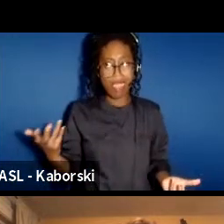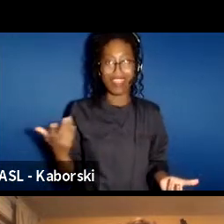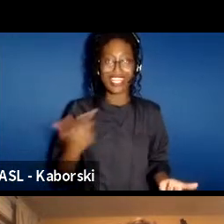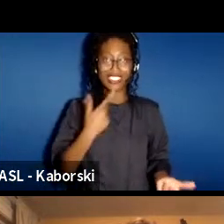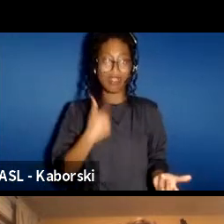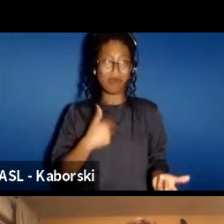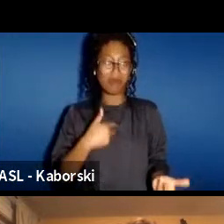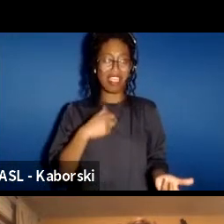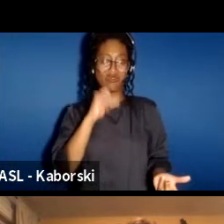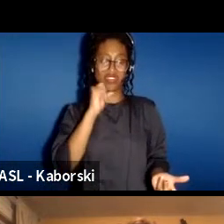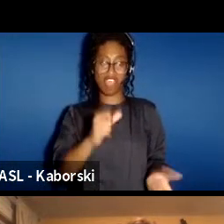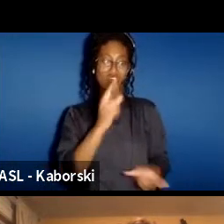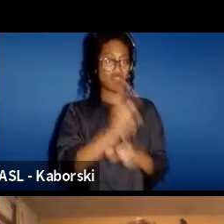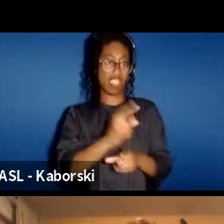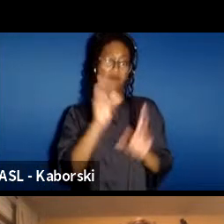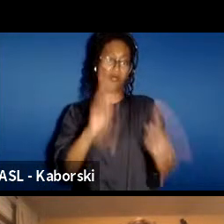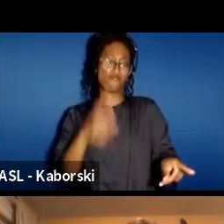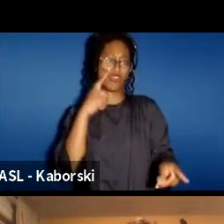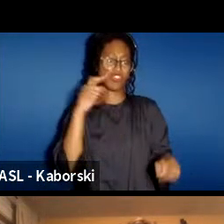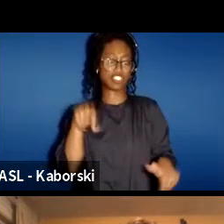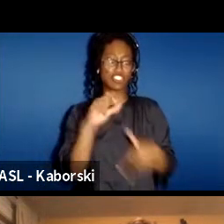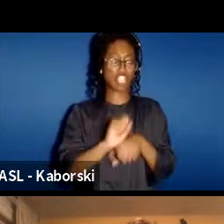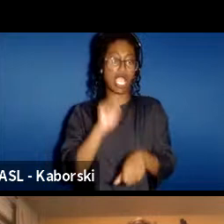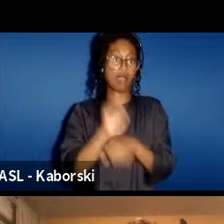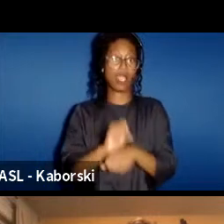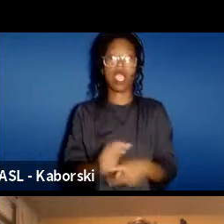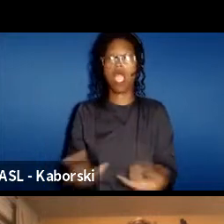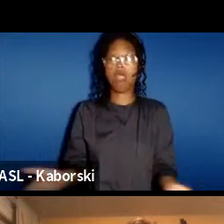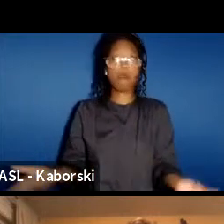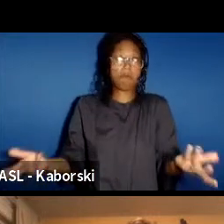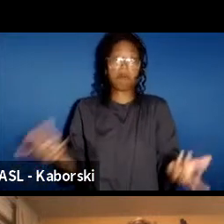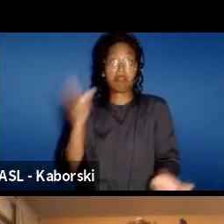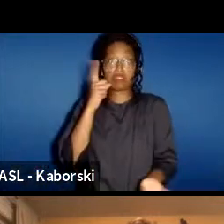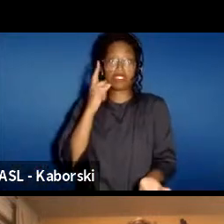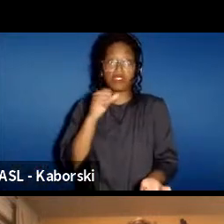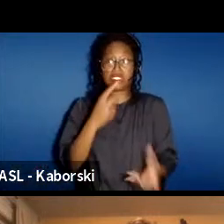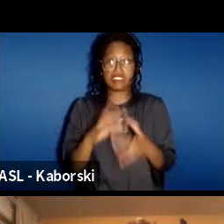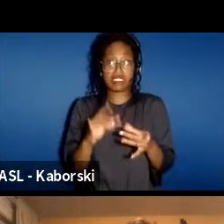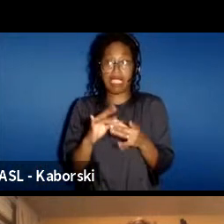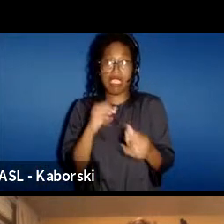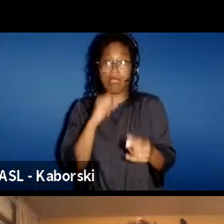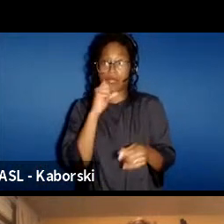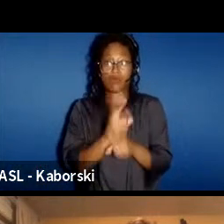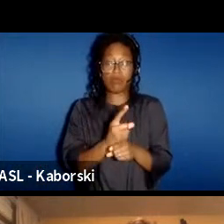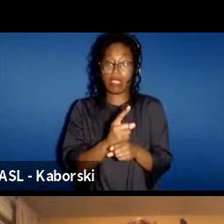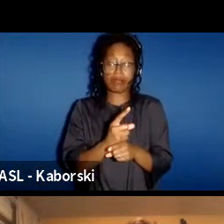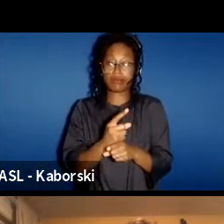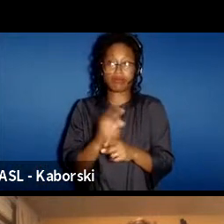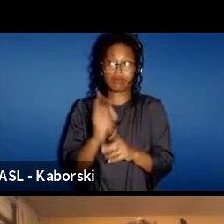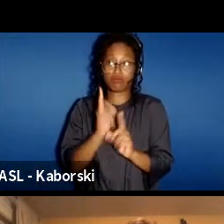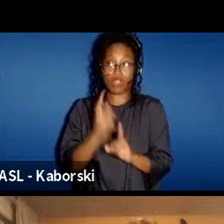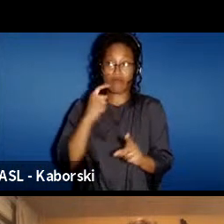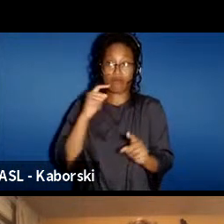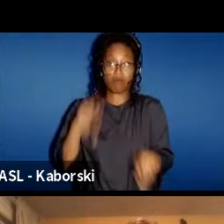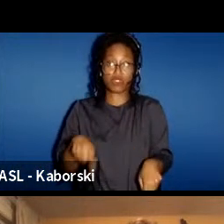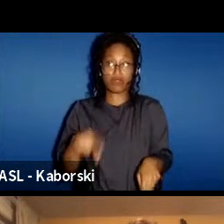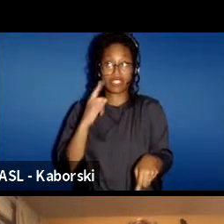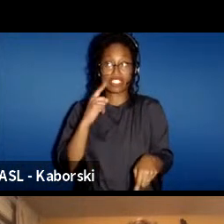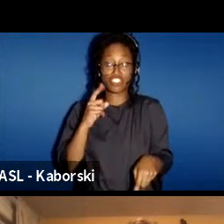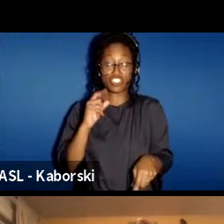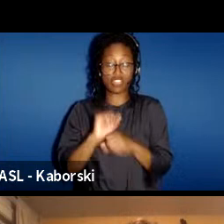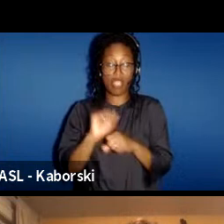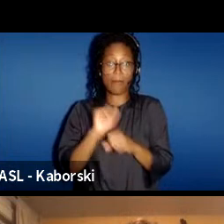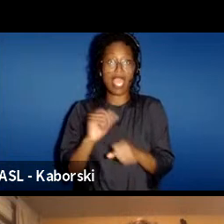wasn't like the right person for the job and all this other stuff. And I was like, listen, all you got to do is just say I'm not the right candidate, and we're good. And then she